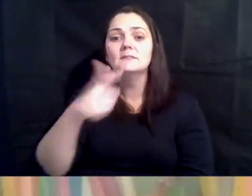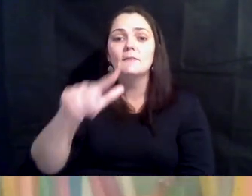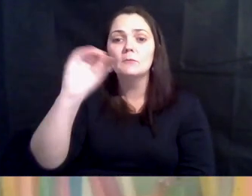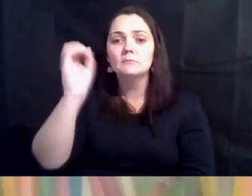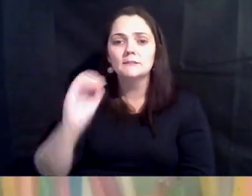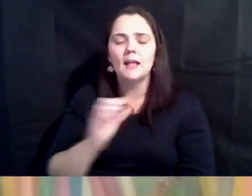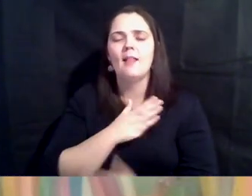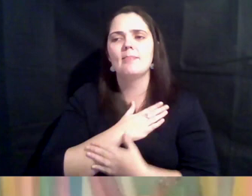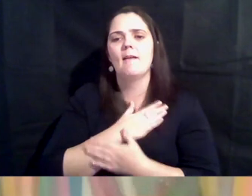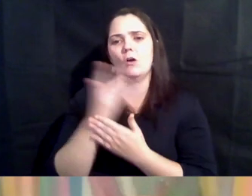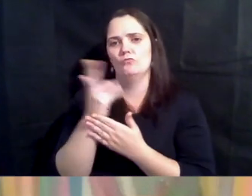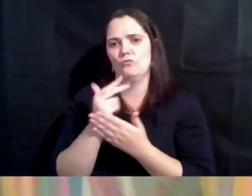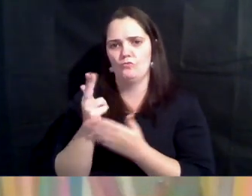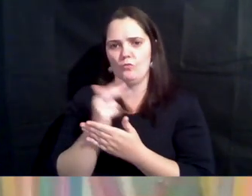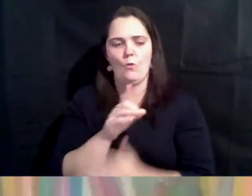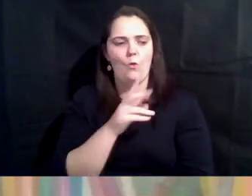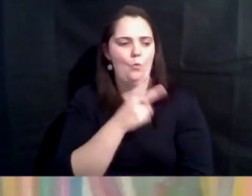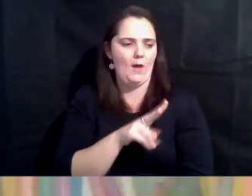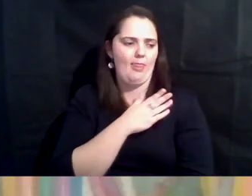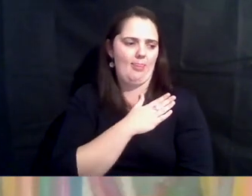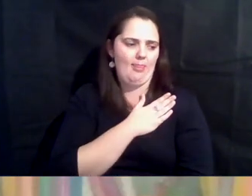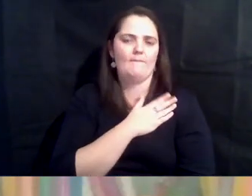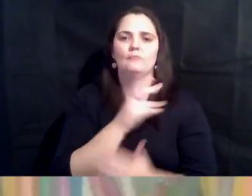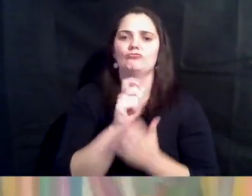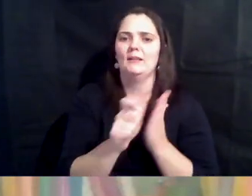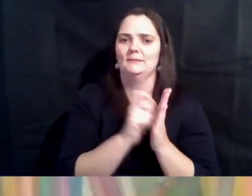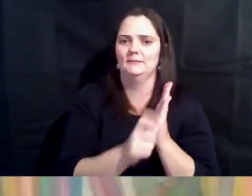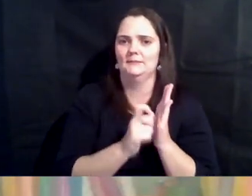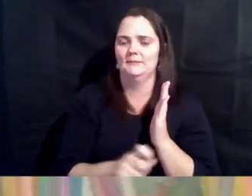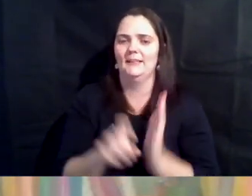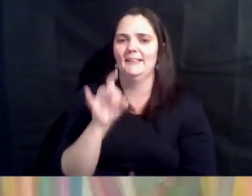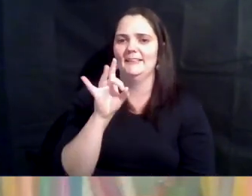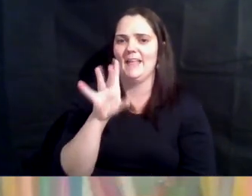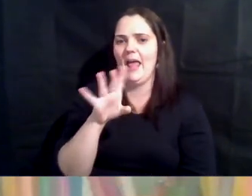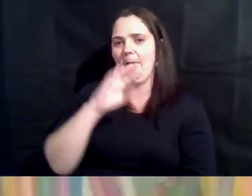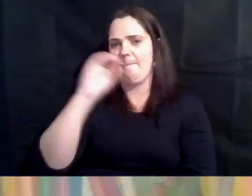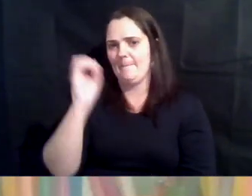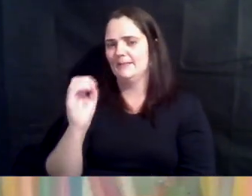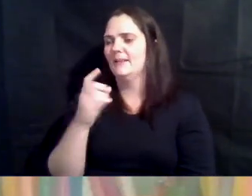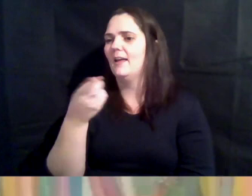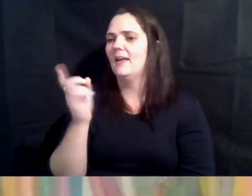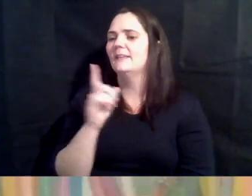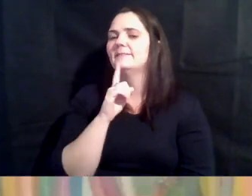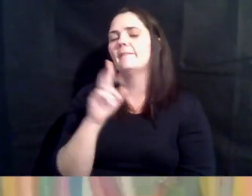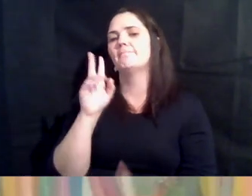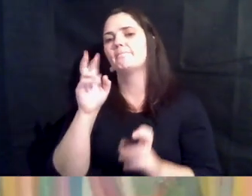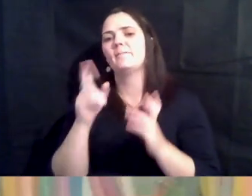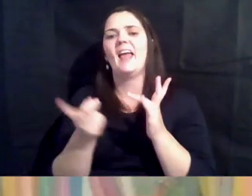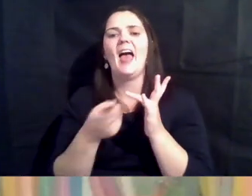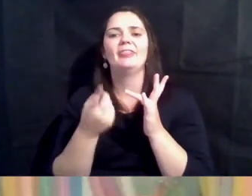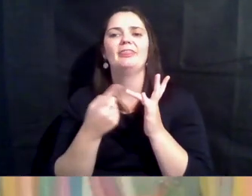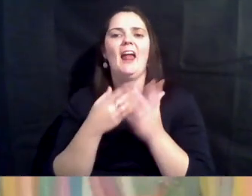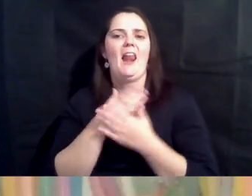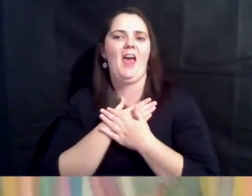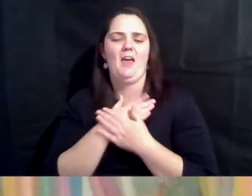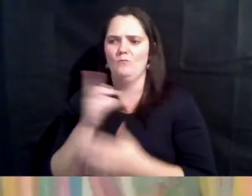draw, 20% love writing, 10% other. What is the other? Is it poetry? Is it collage? We'll never know.